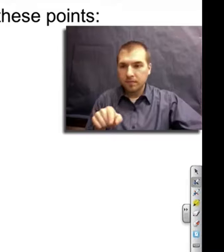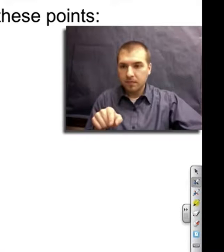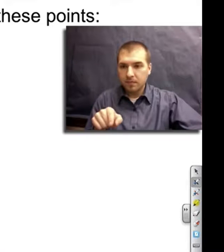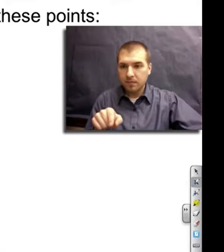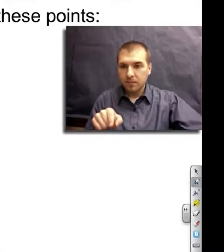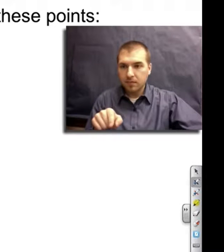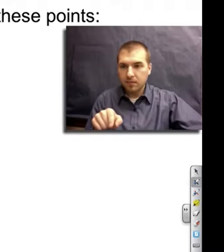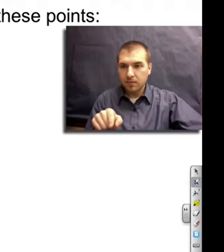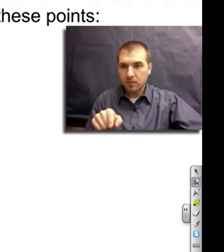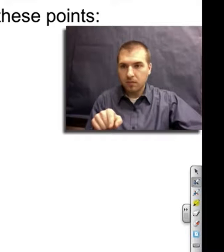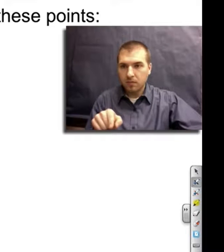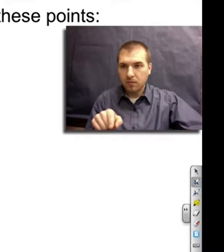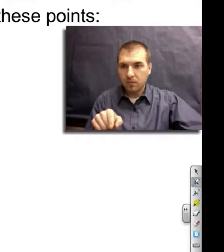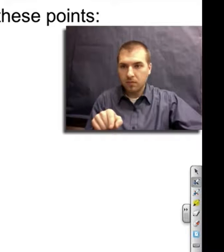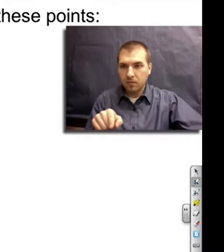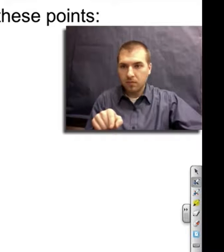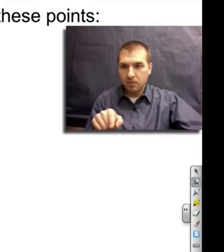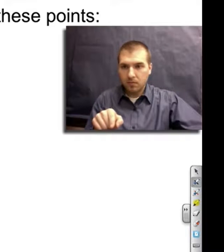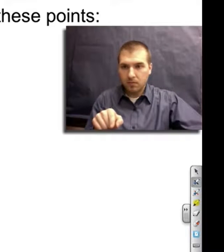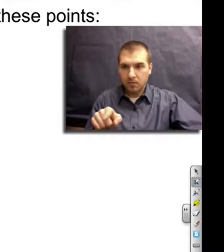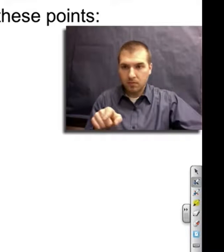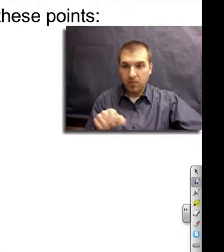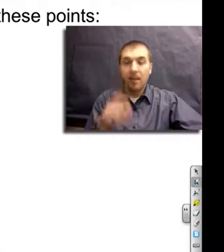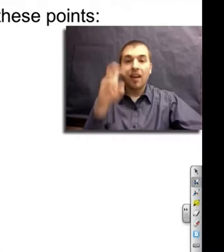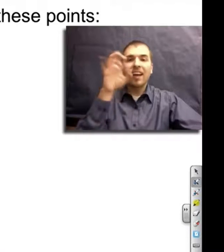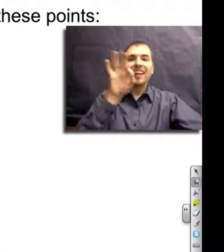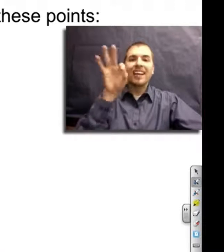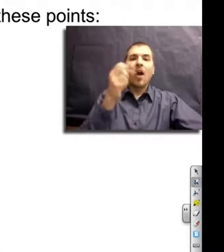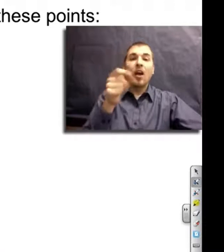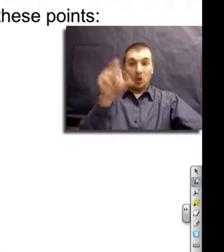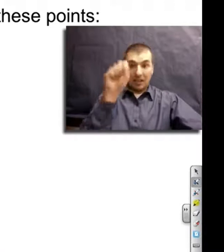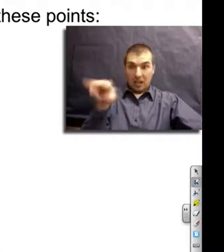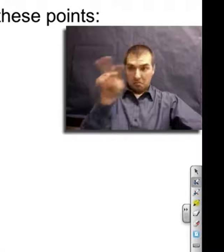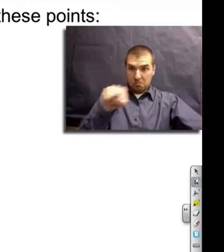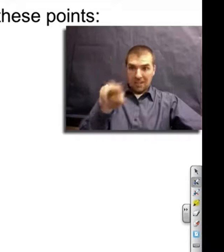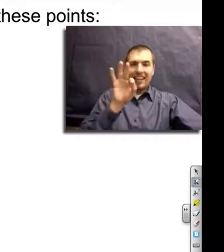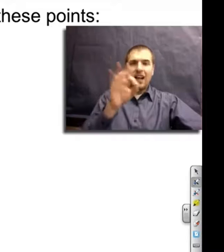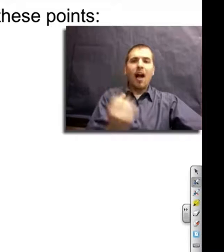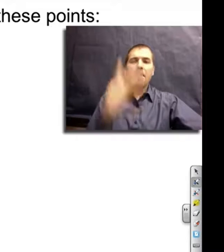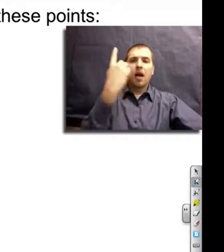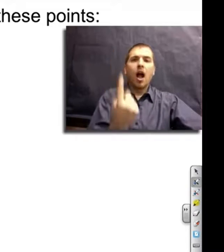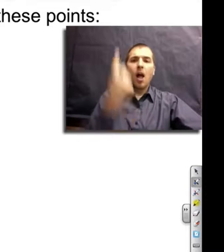And then we have our -2, 5 right here.